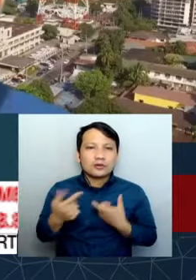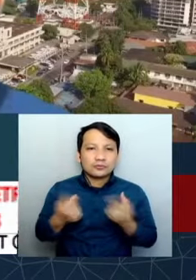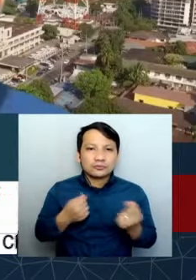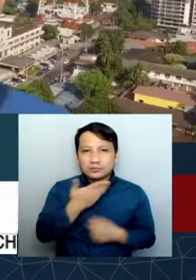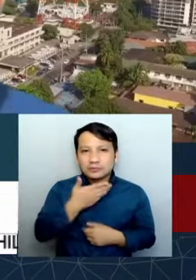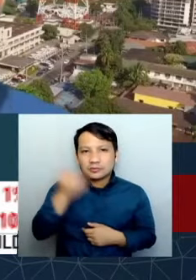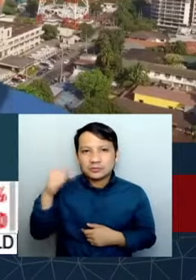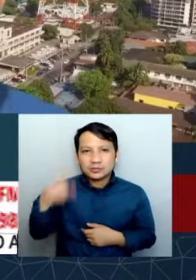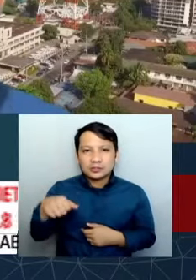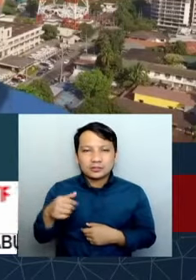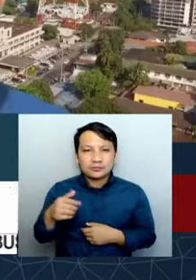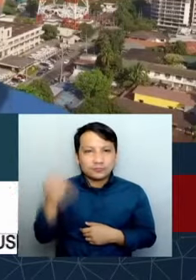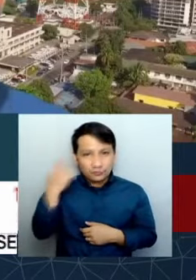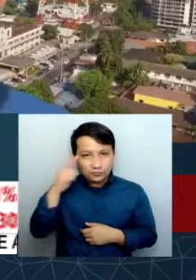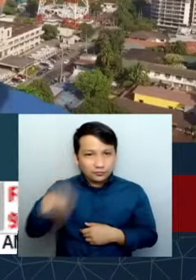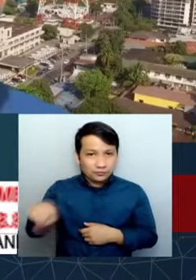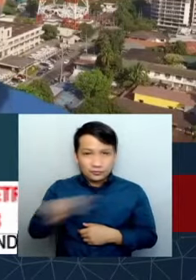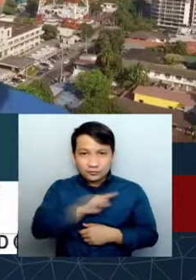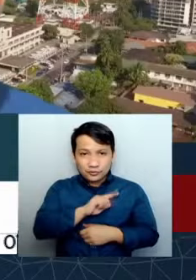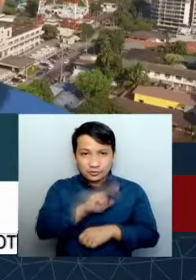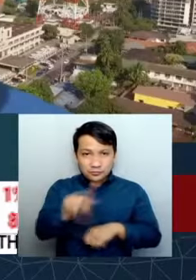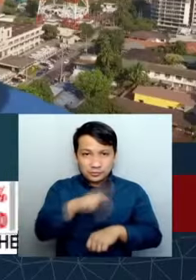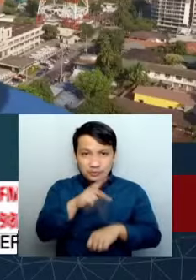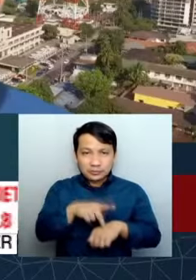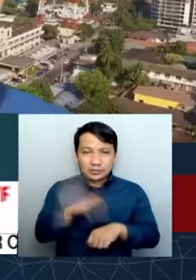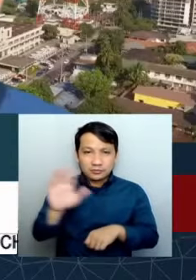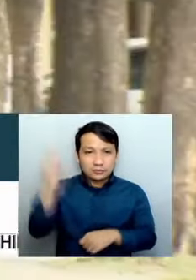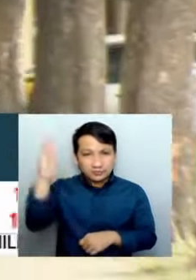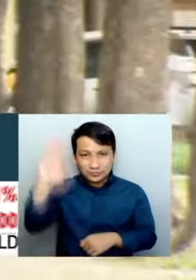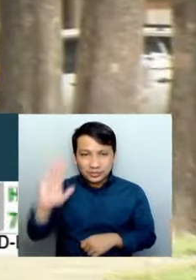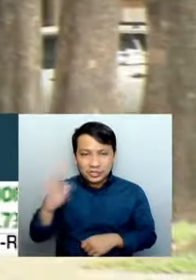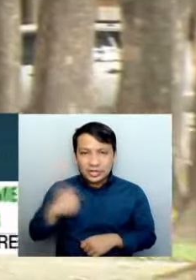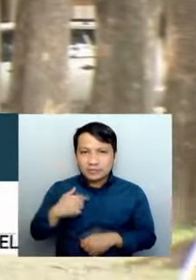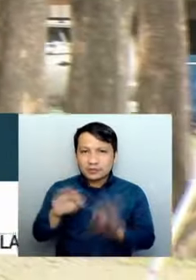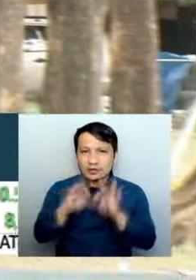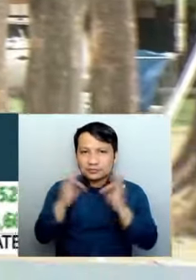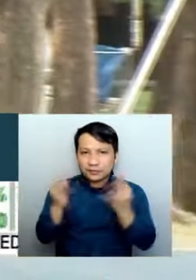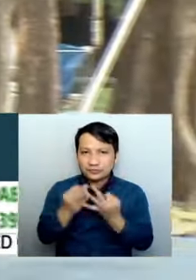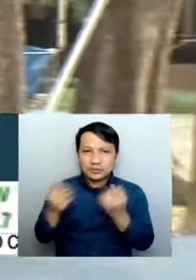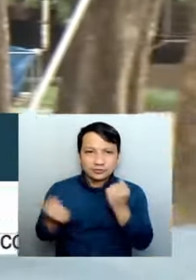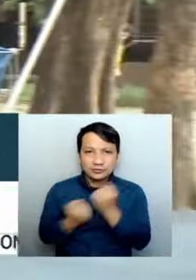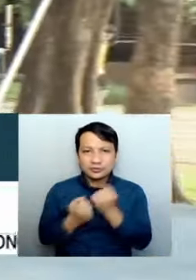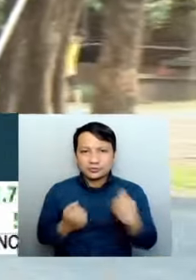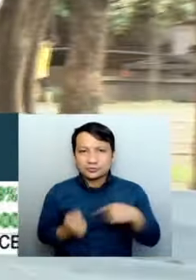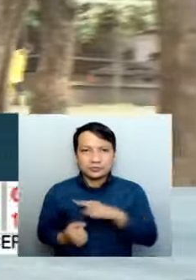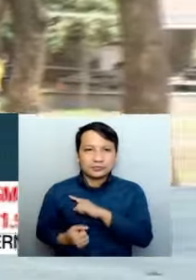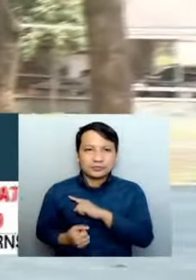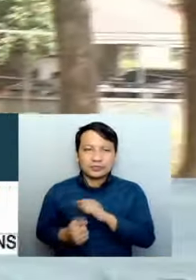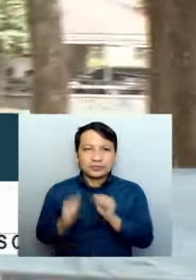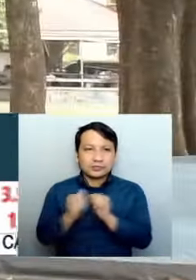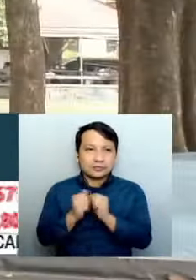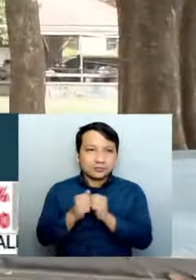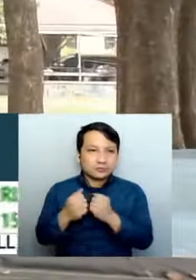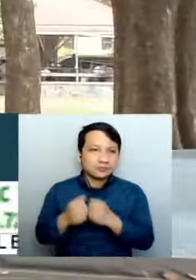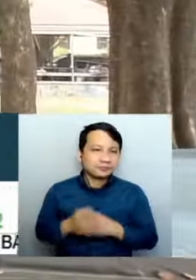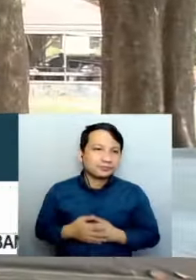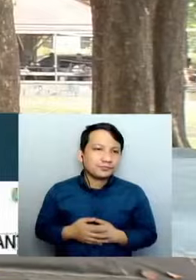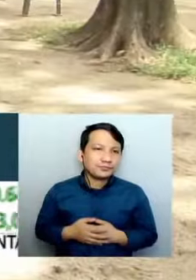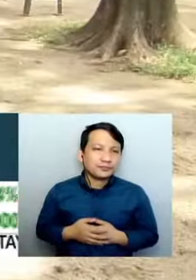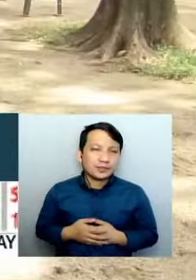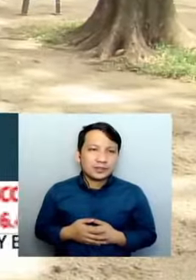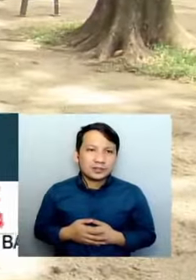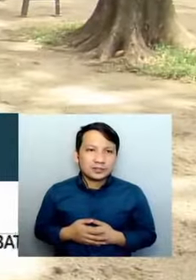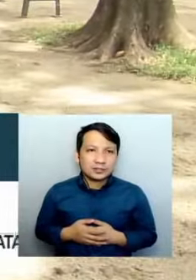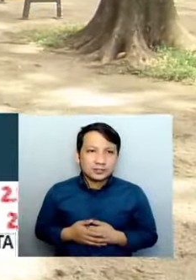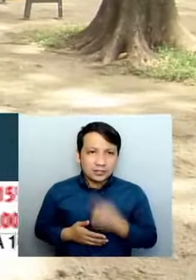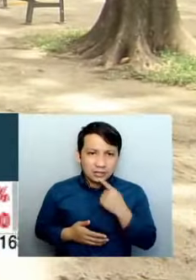the country, for myself, and to God, and for the people behind me. Also ready to give his all is pole vaulter EJ Obiena,